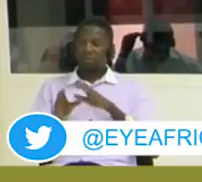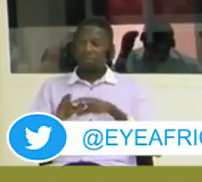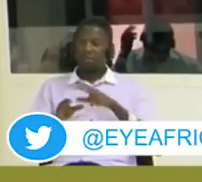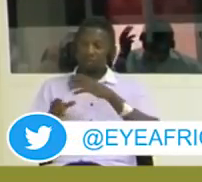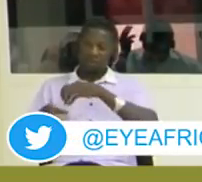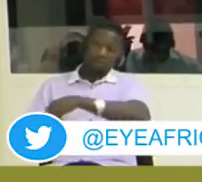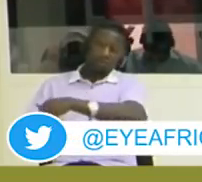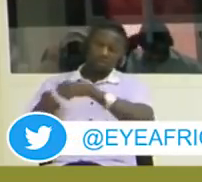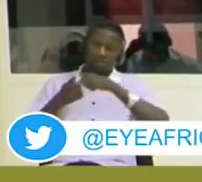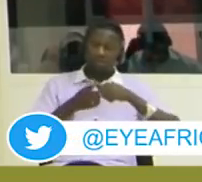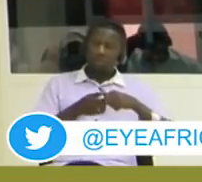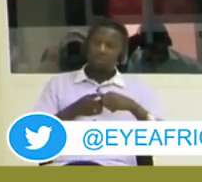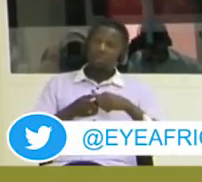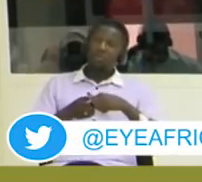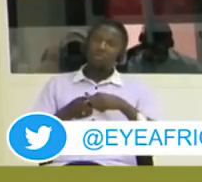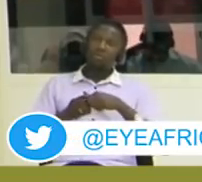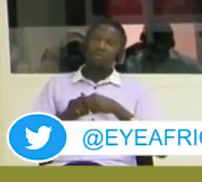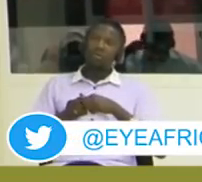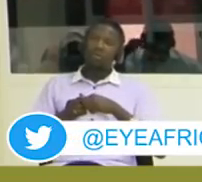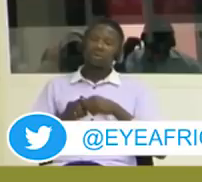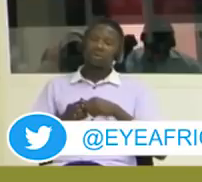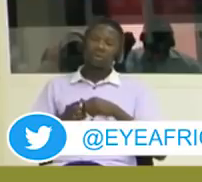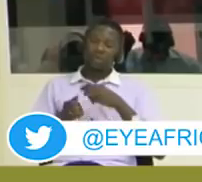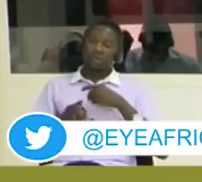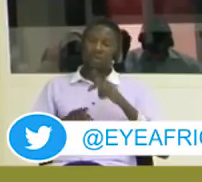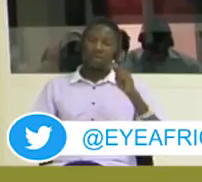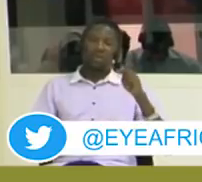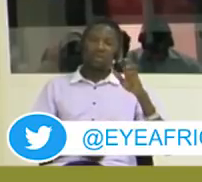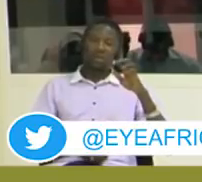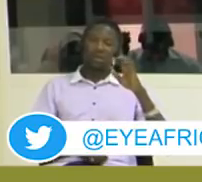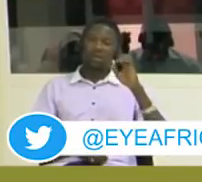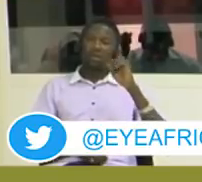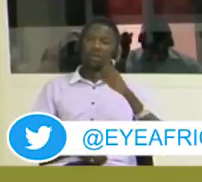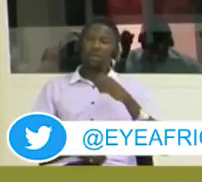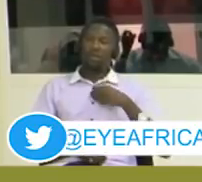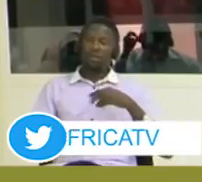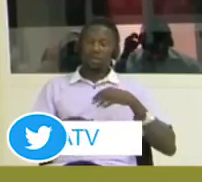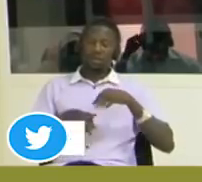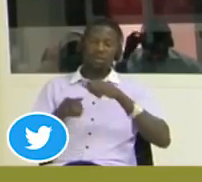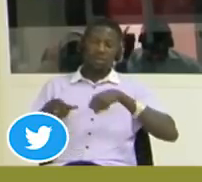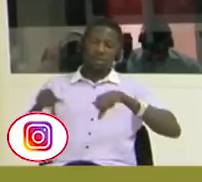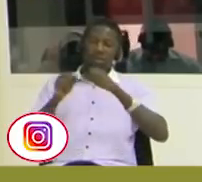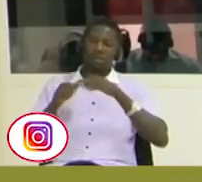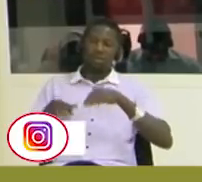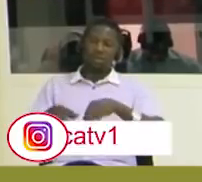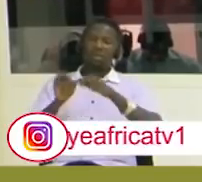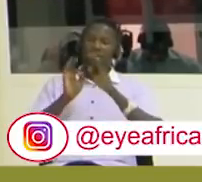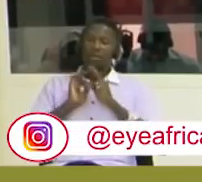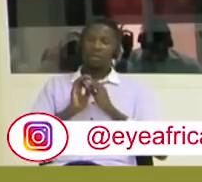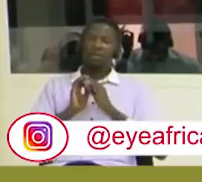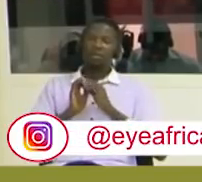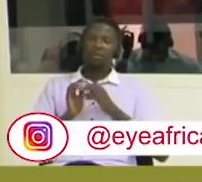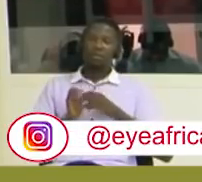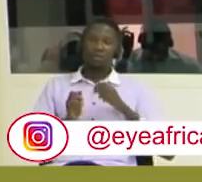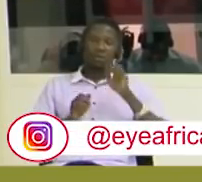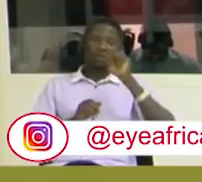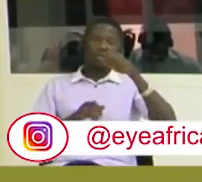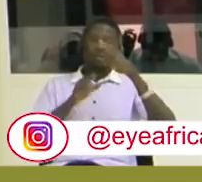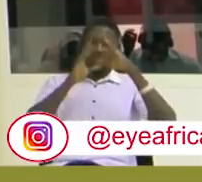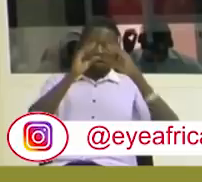his house in Ceesay area and taken to your house, and how is it called? Is it Cape